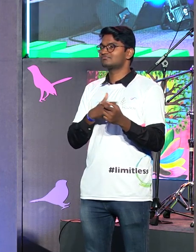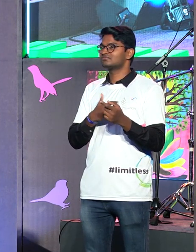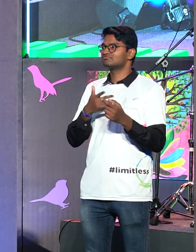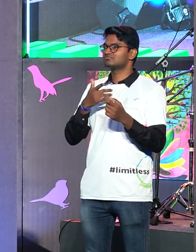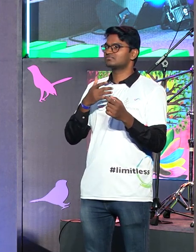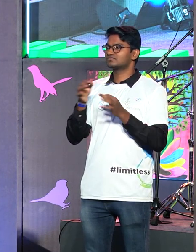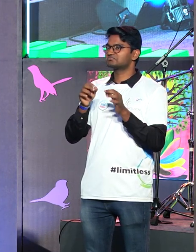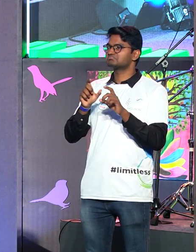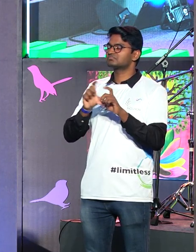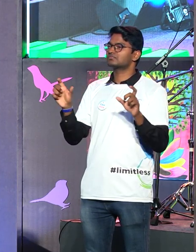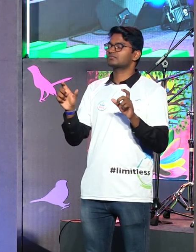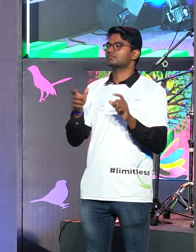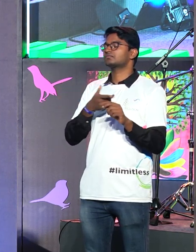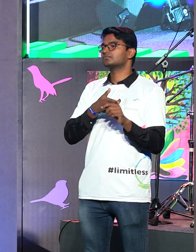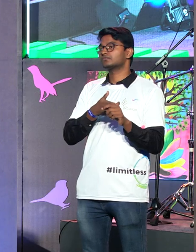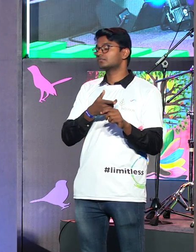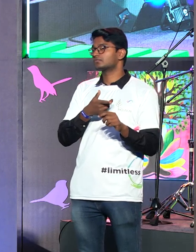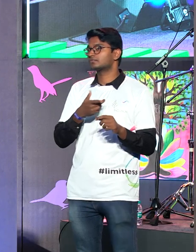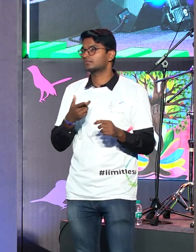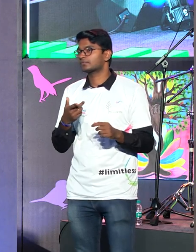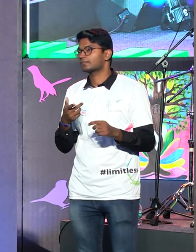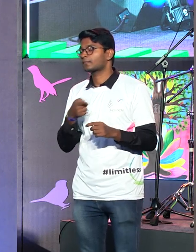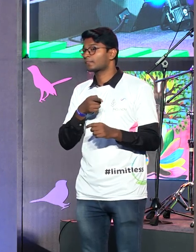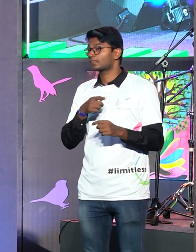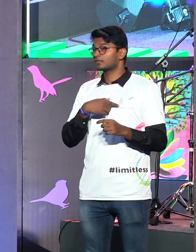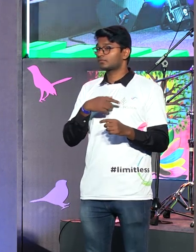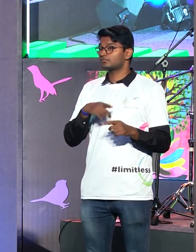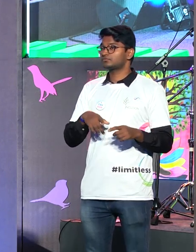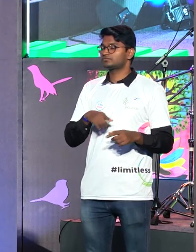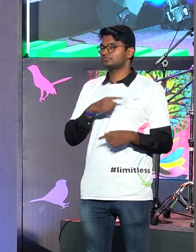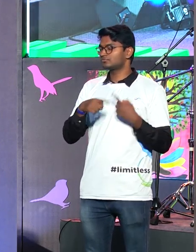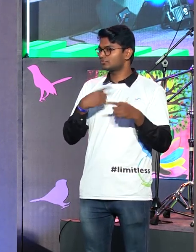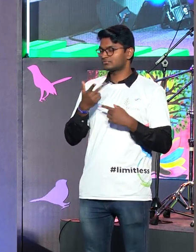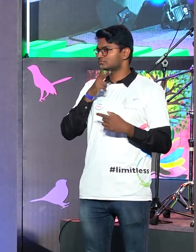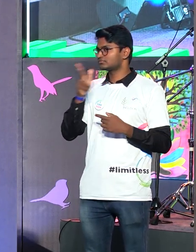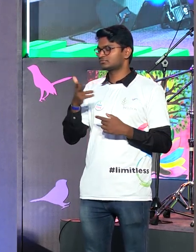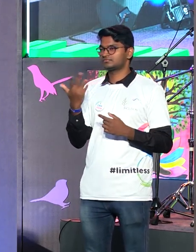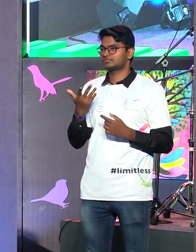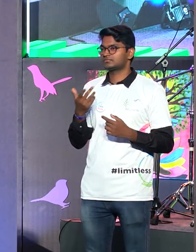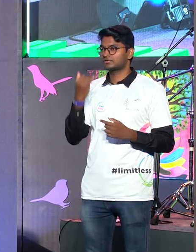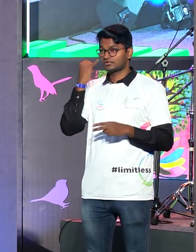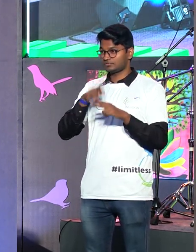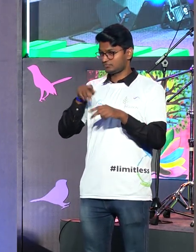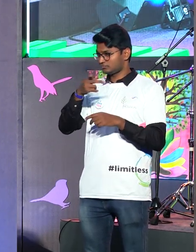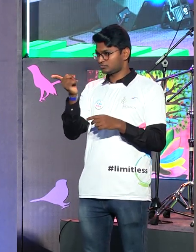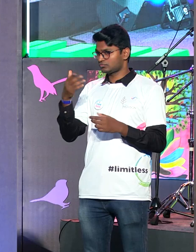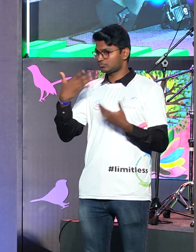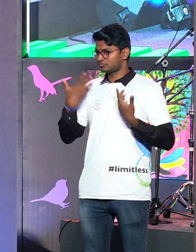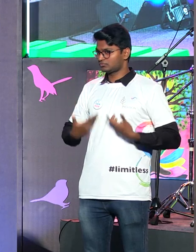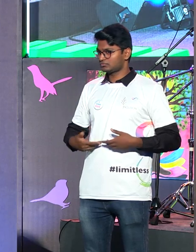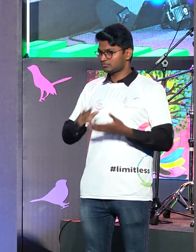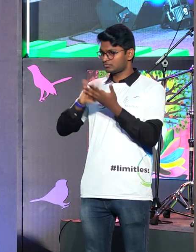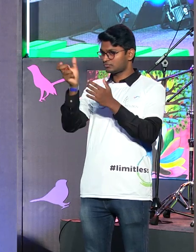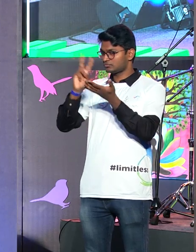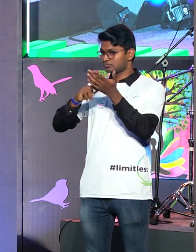world. And he saw it with all his own. I mean, he always said that, you know, if you're a human being, you ought to be